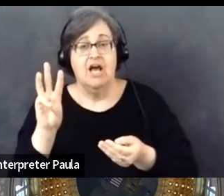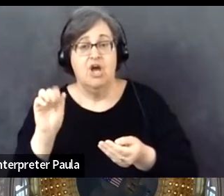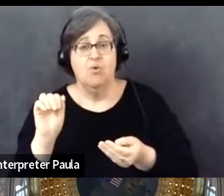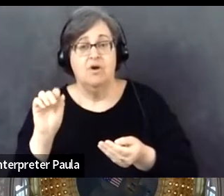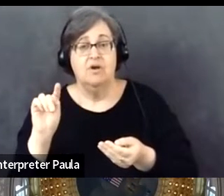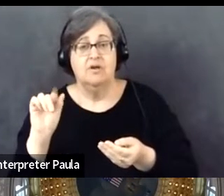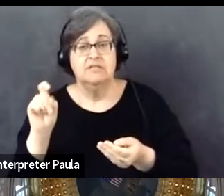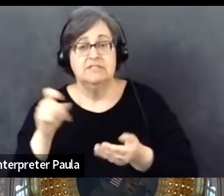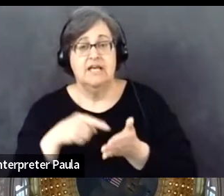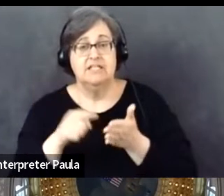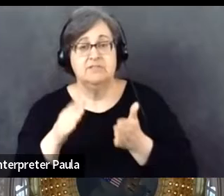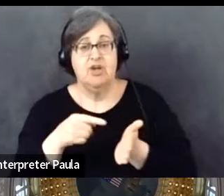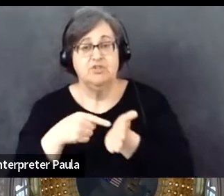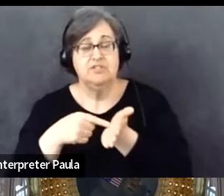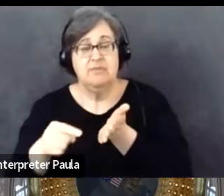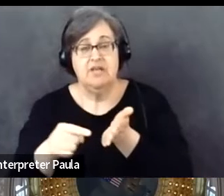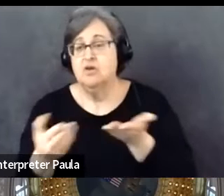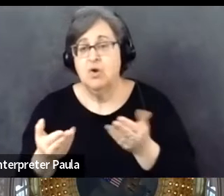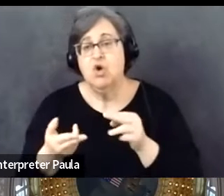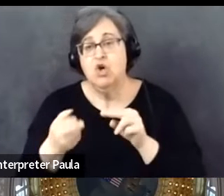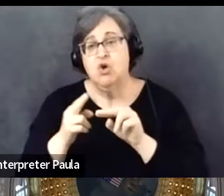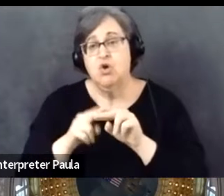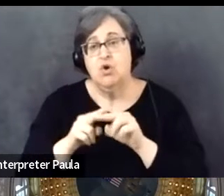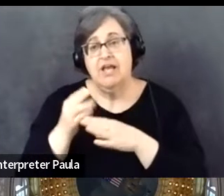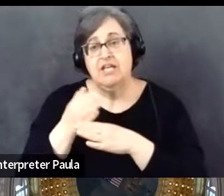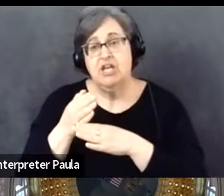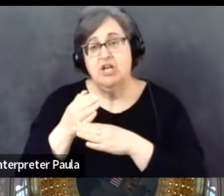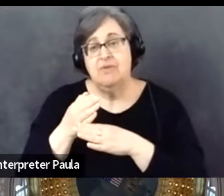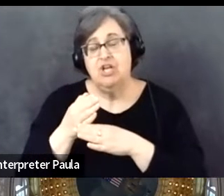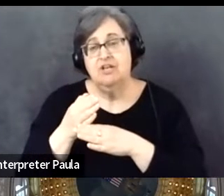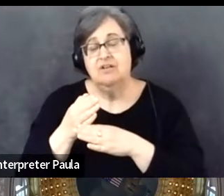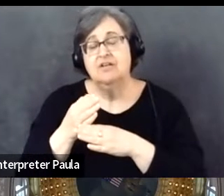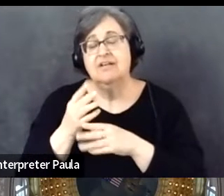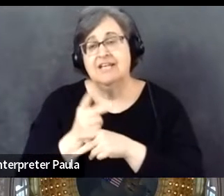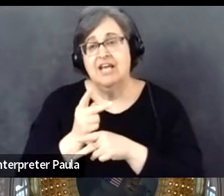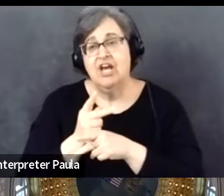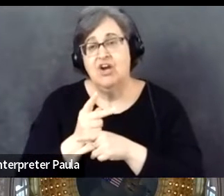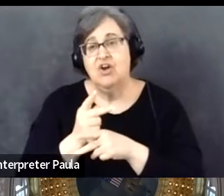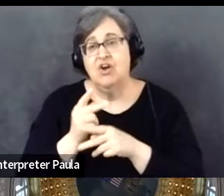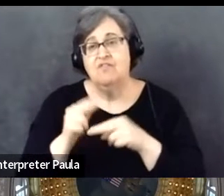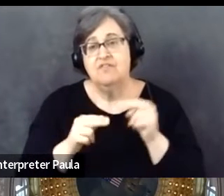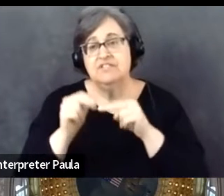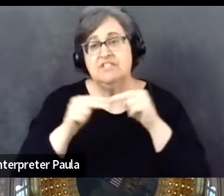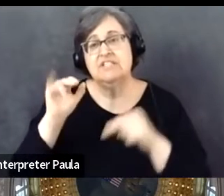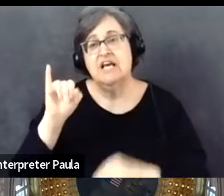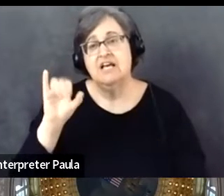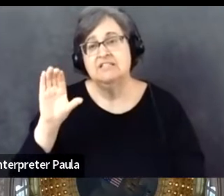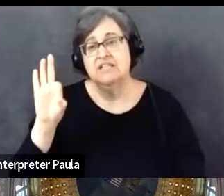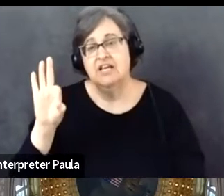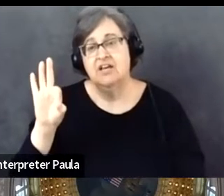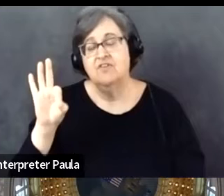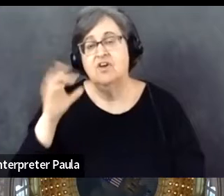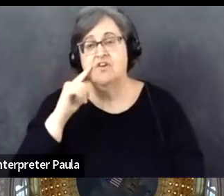dollars are an increase in the intermediate care facilities for intellectual disabilities. So that's